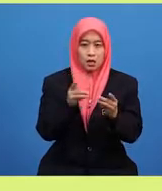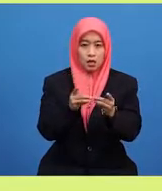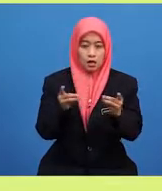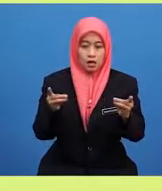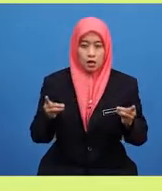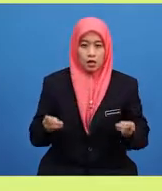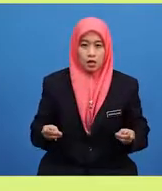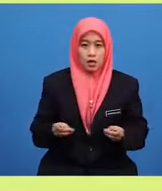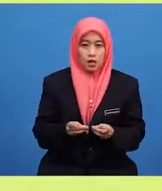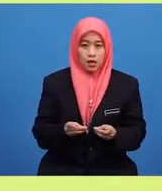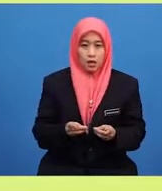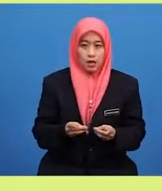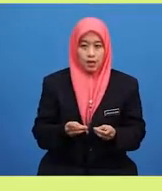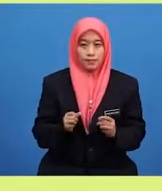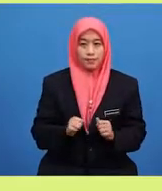It's a...